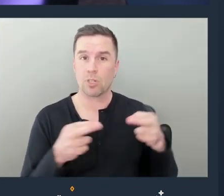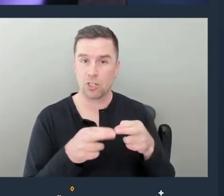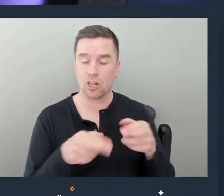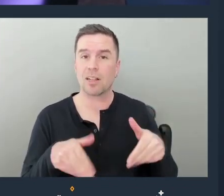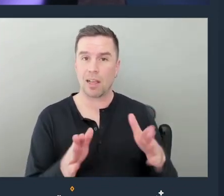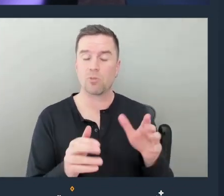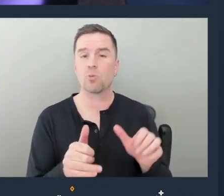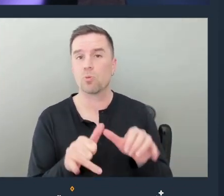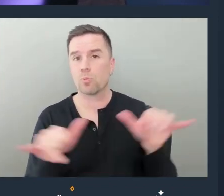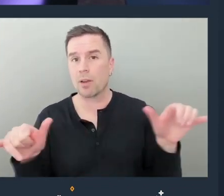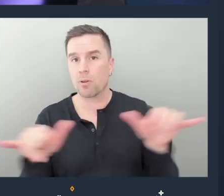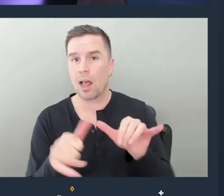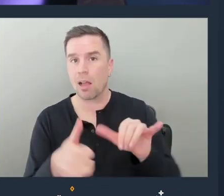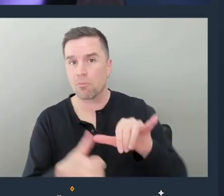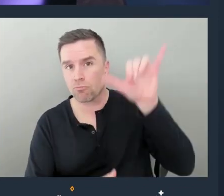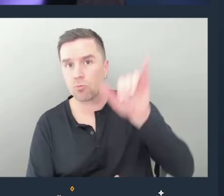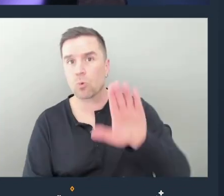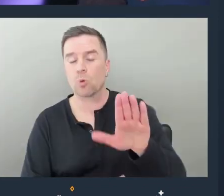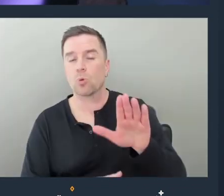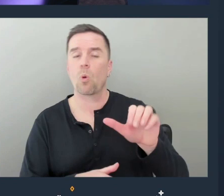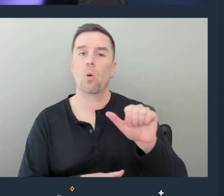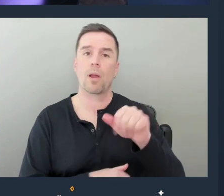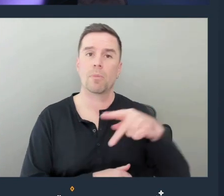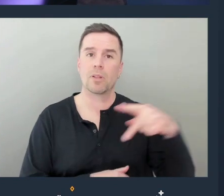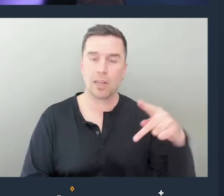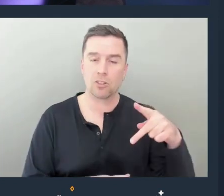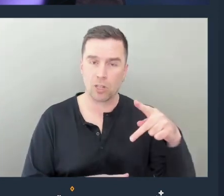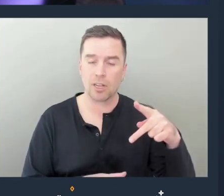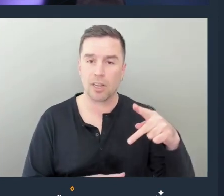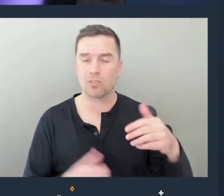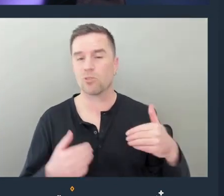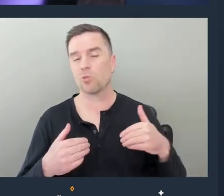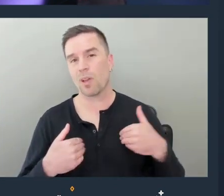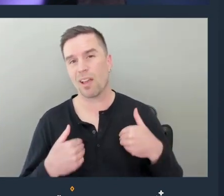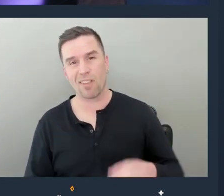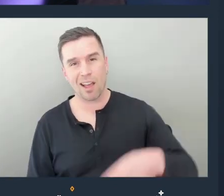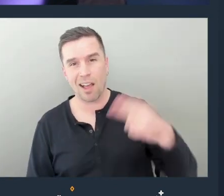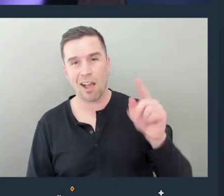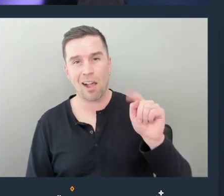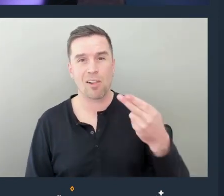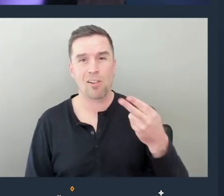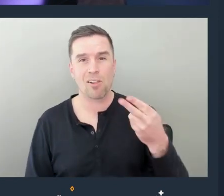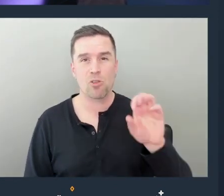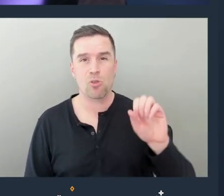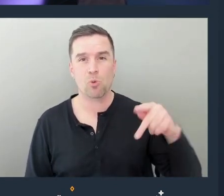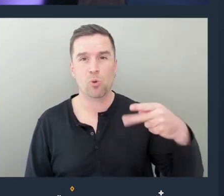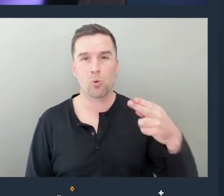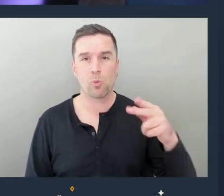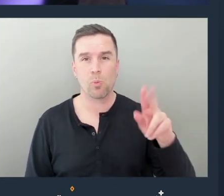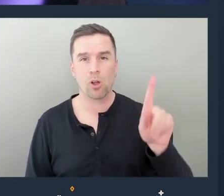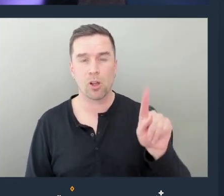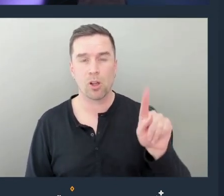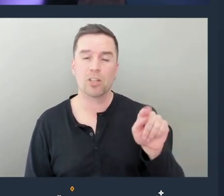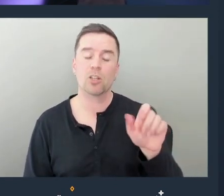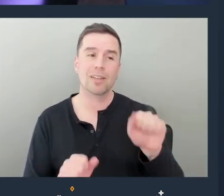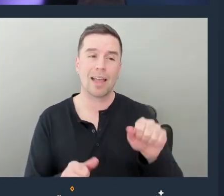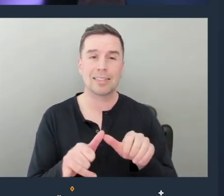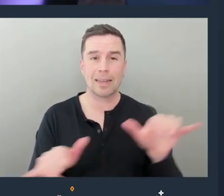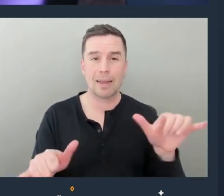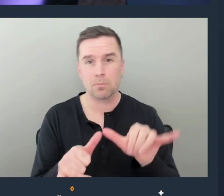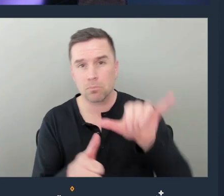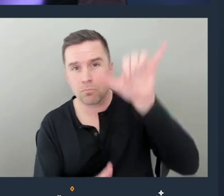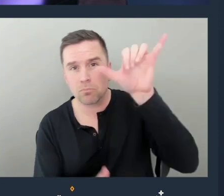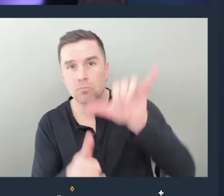point of achieving virtually unlimited throughput between your applications and S3. This means you can scale up and scale down and do so without ever having